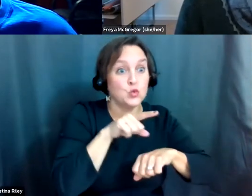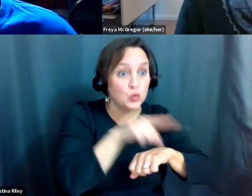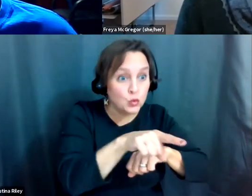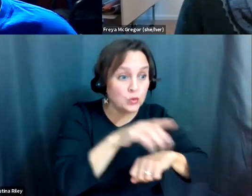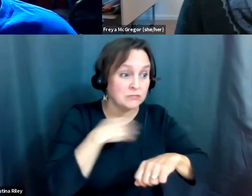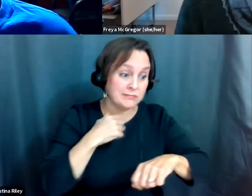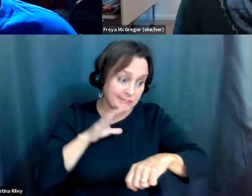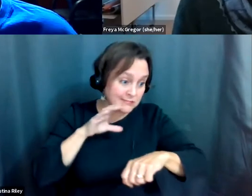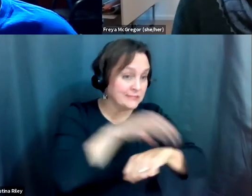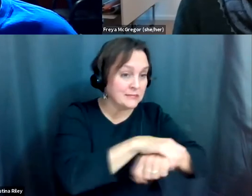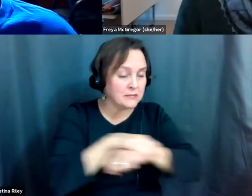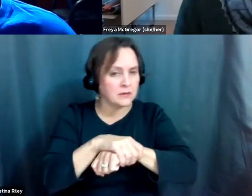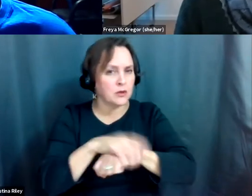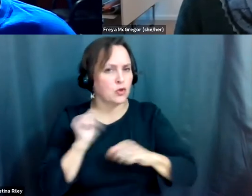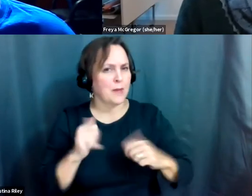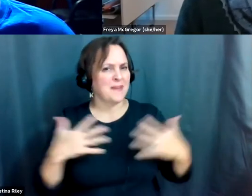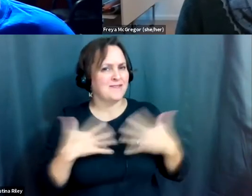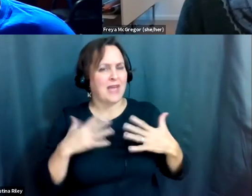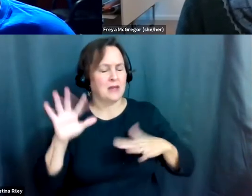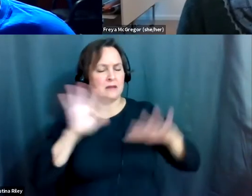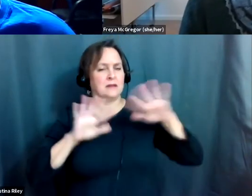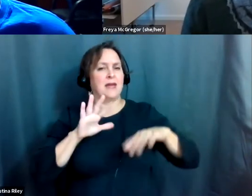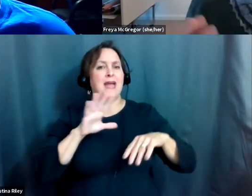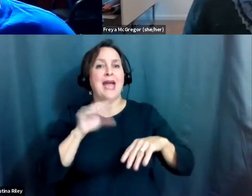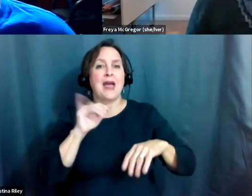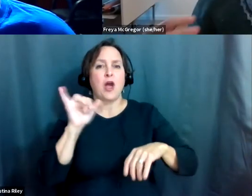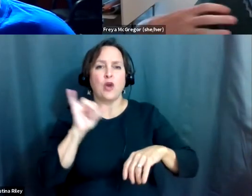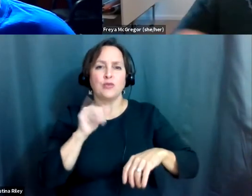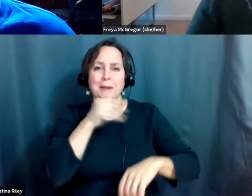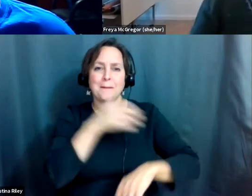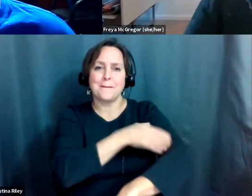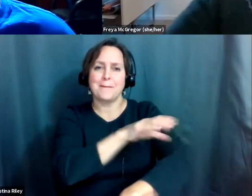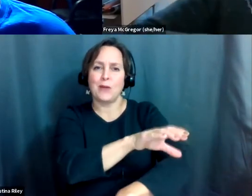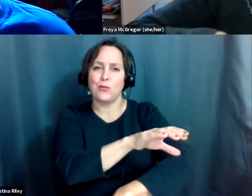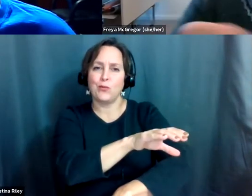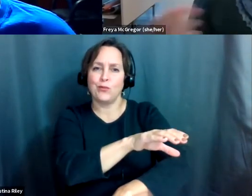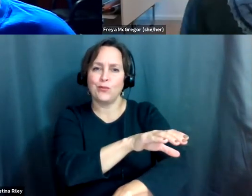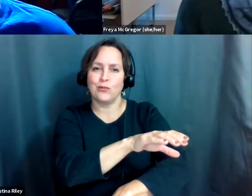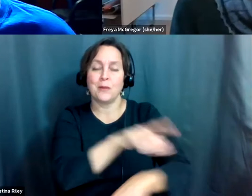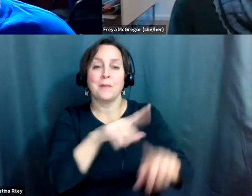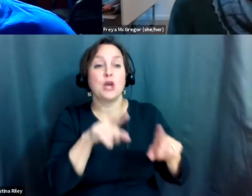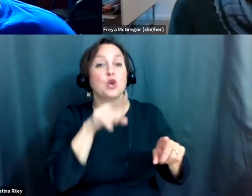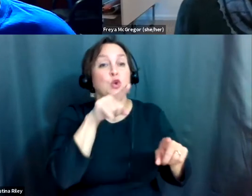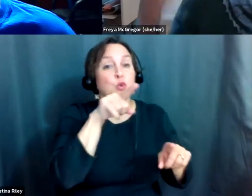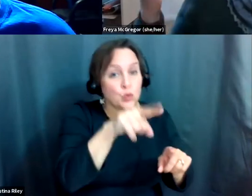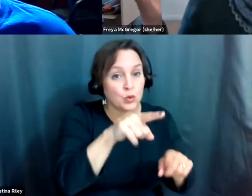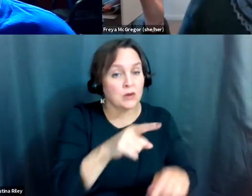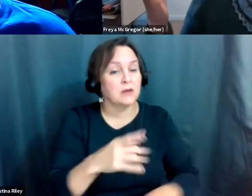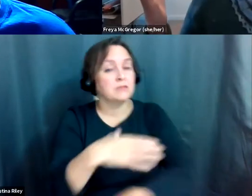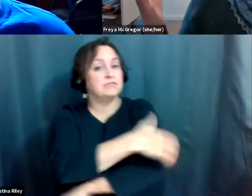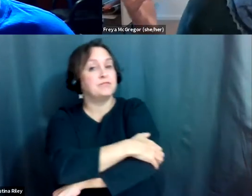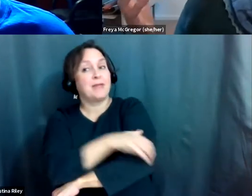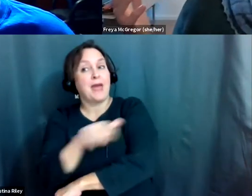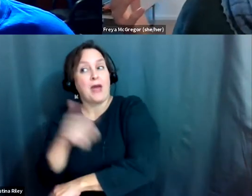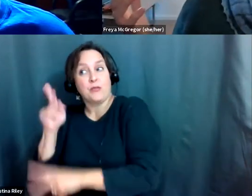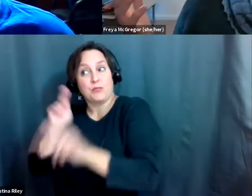could be really scary and also really disempowering. But if you're holding onto me, you can opt out whenever you want. You can just let go